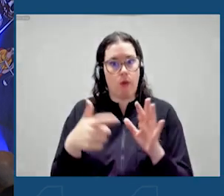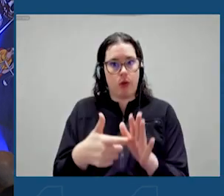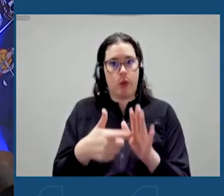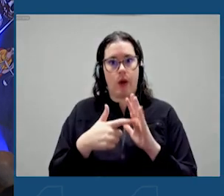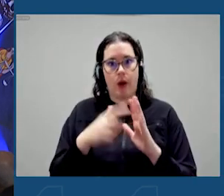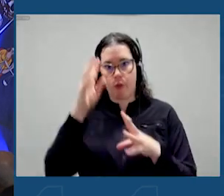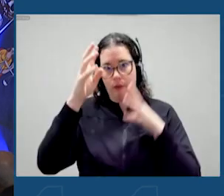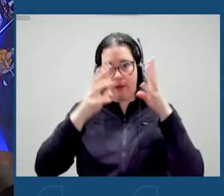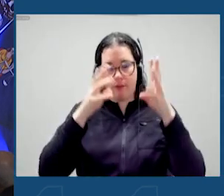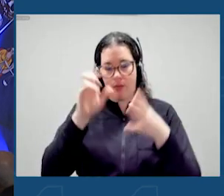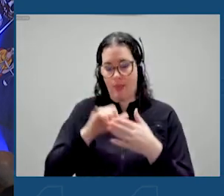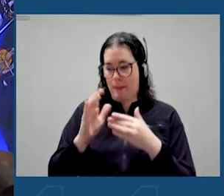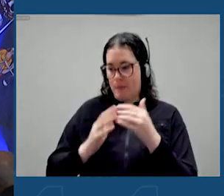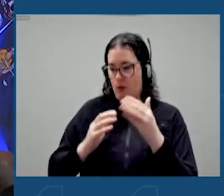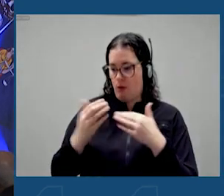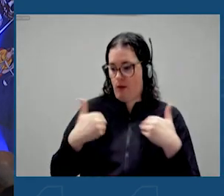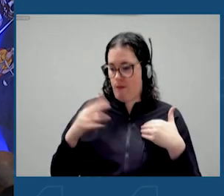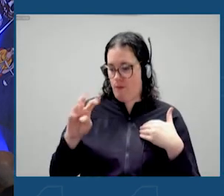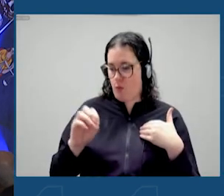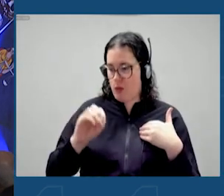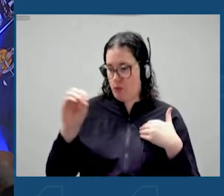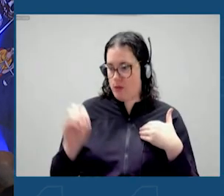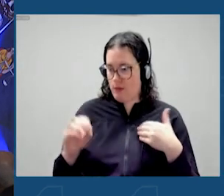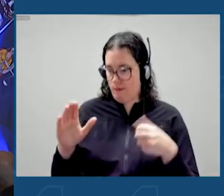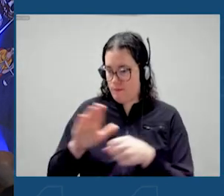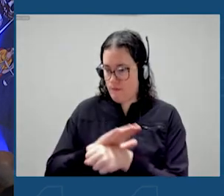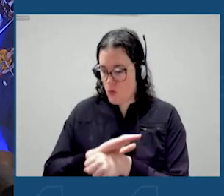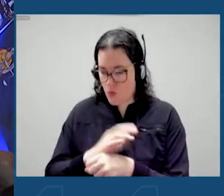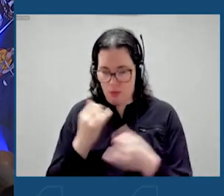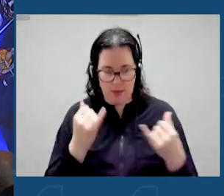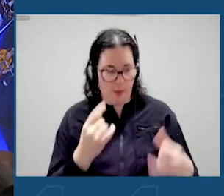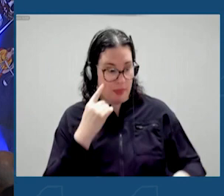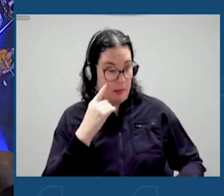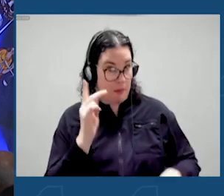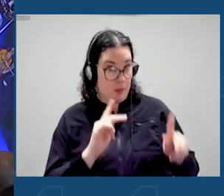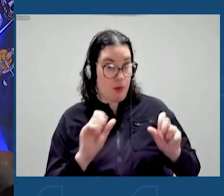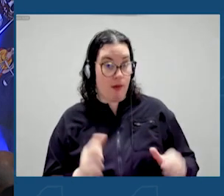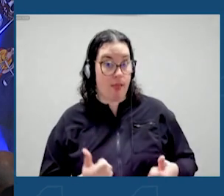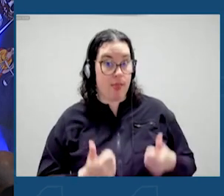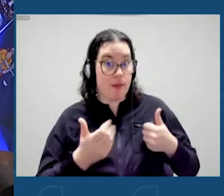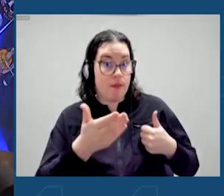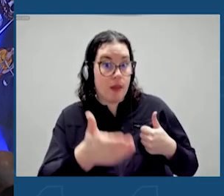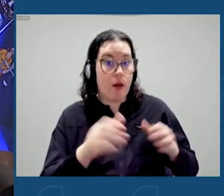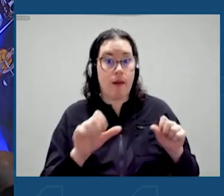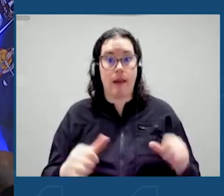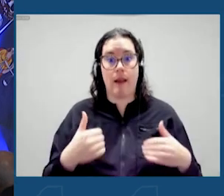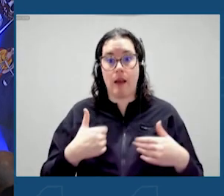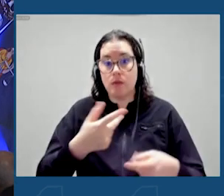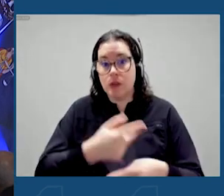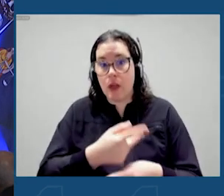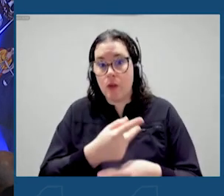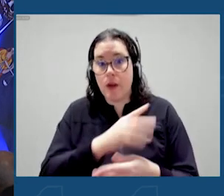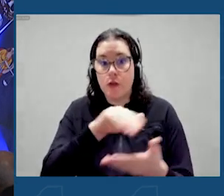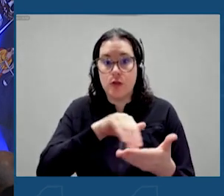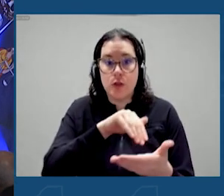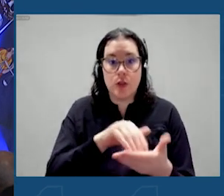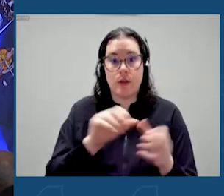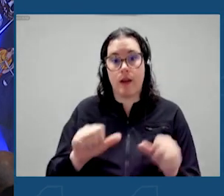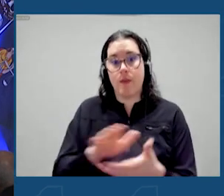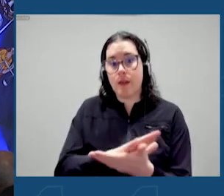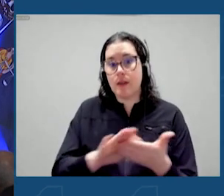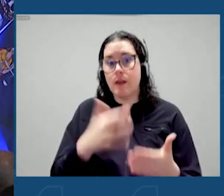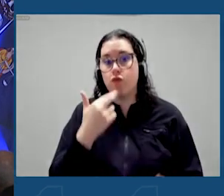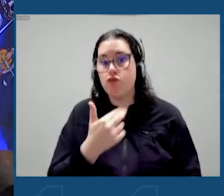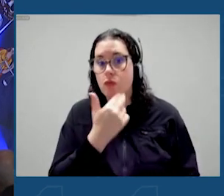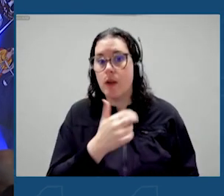is 40% full. I'm looking at, can people live there? Can there be a child care center there? Can there be a nice restaurant? Can we have